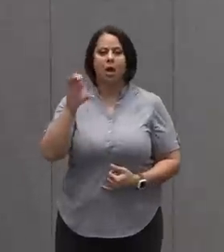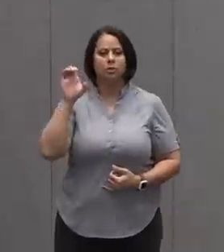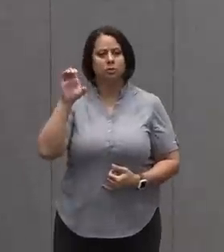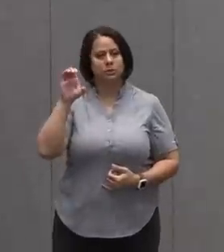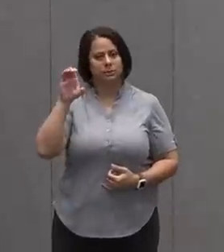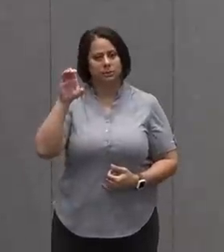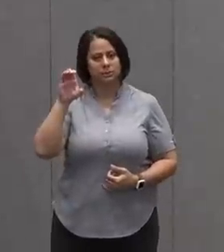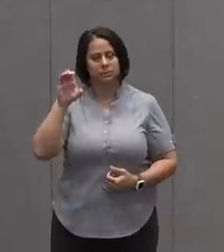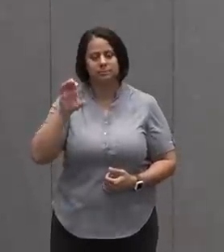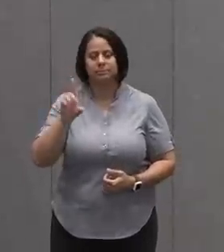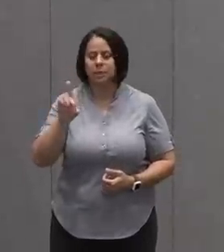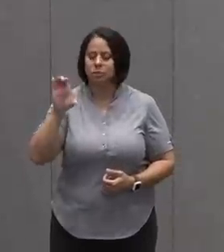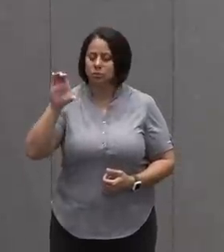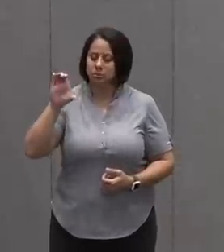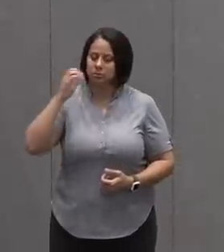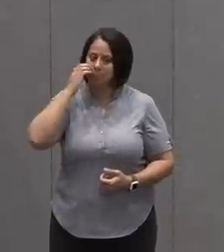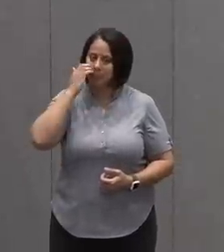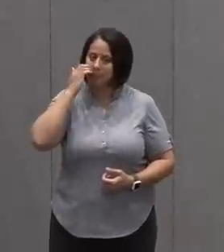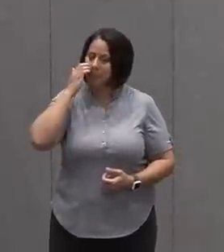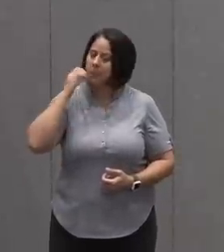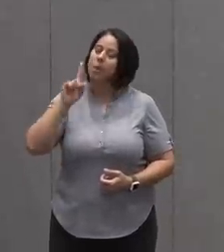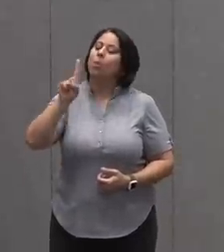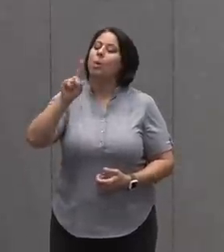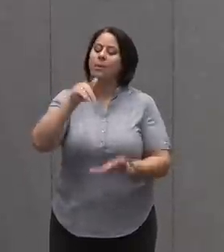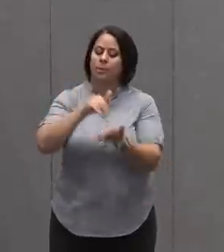hundreds. I have